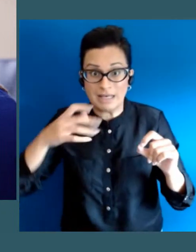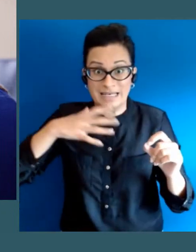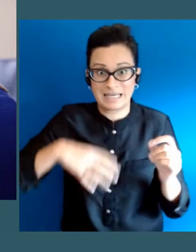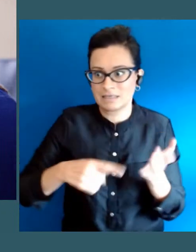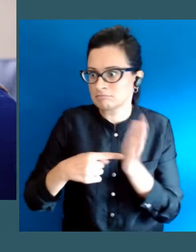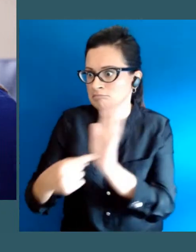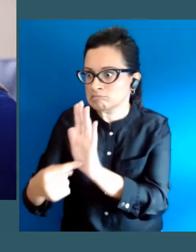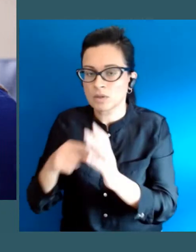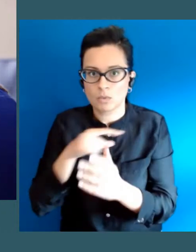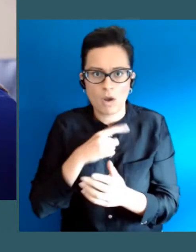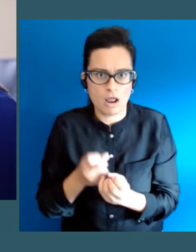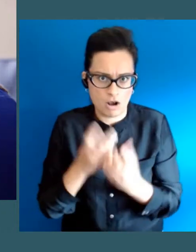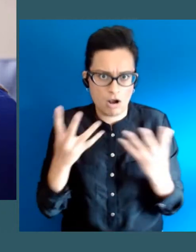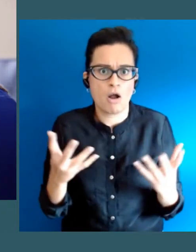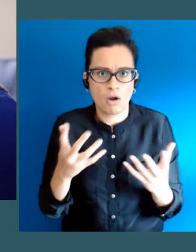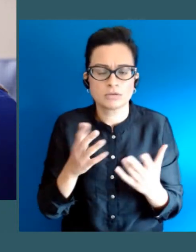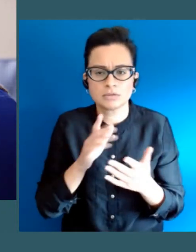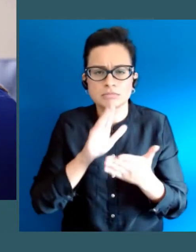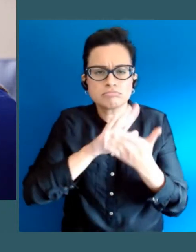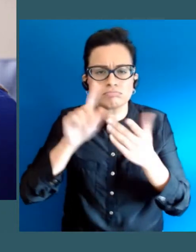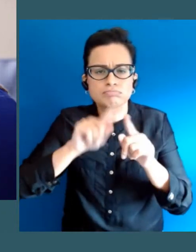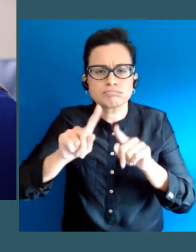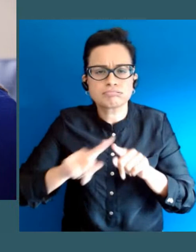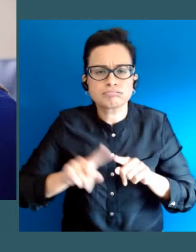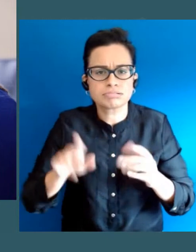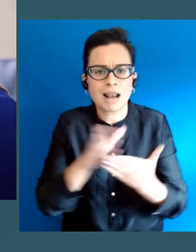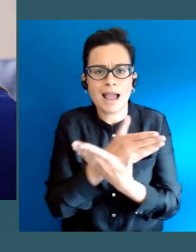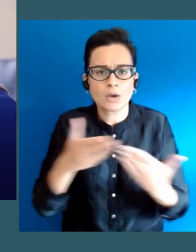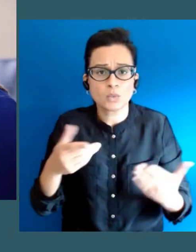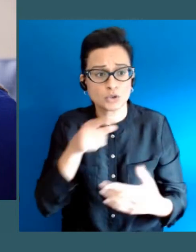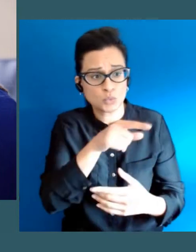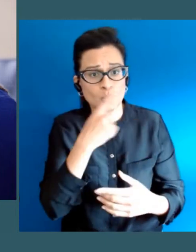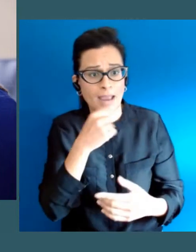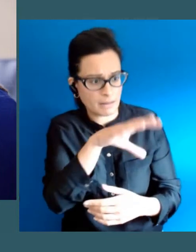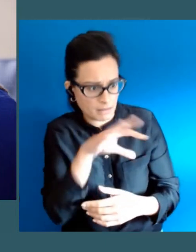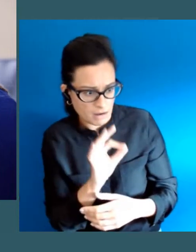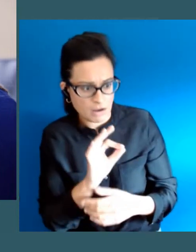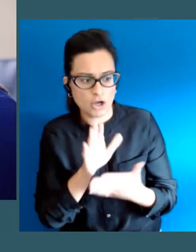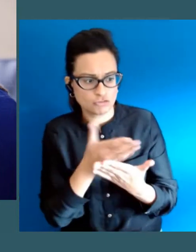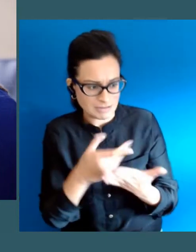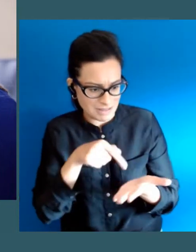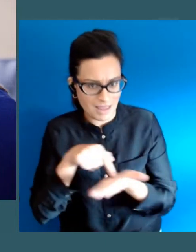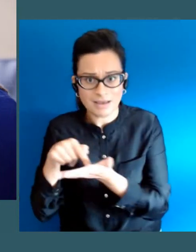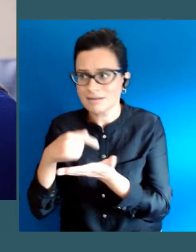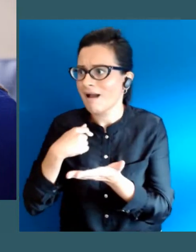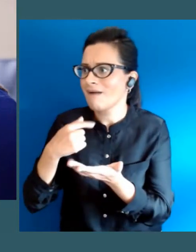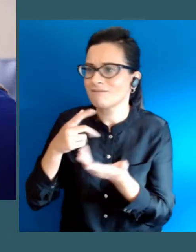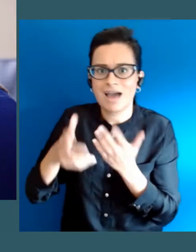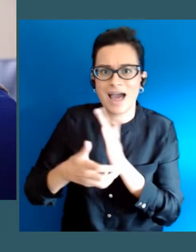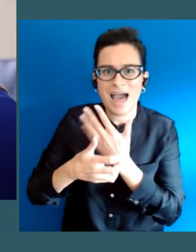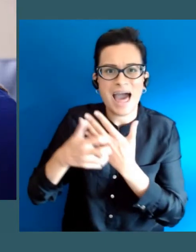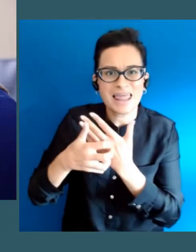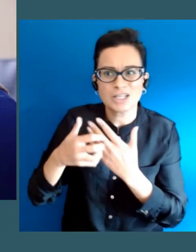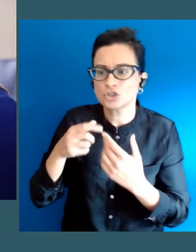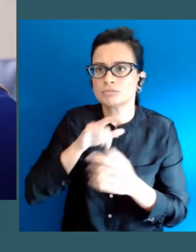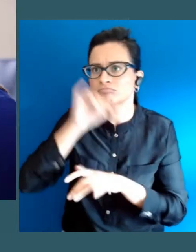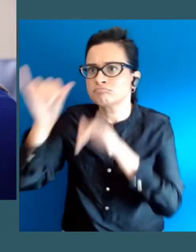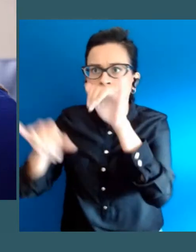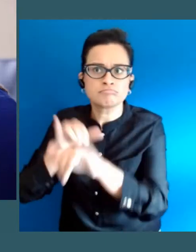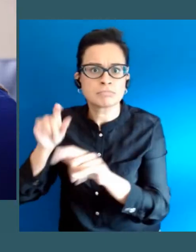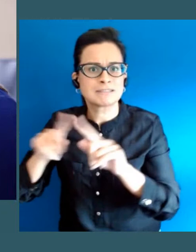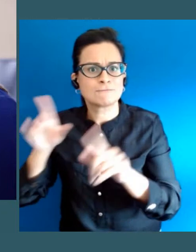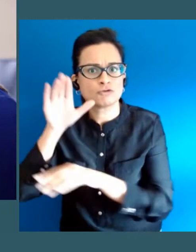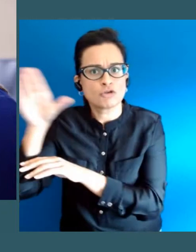number of different languages that people can get our translation cards, and they're very,